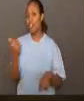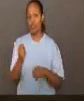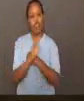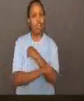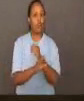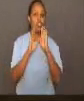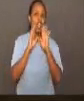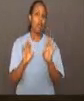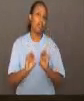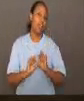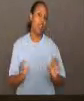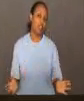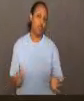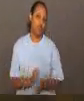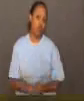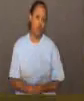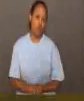other nations as well.